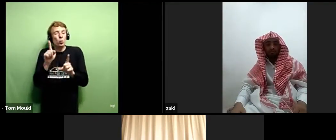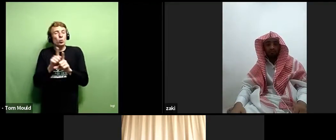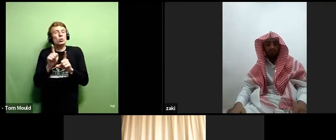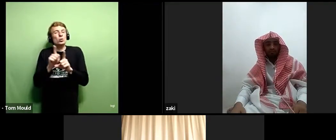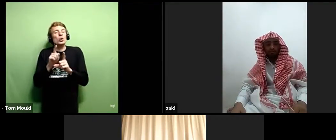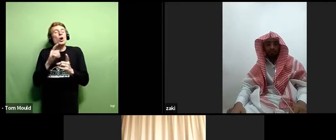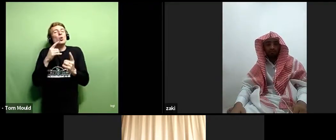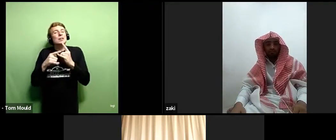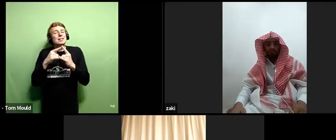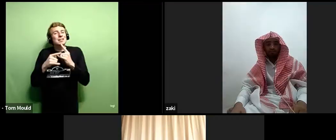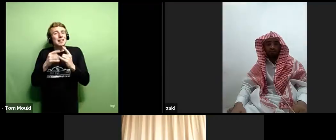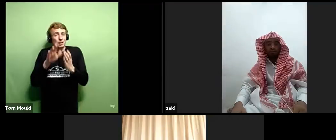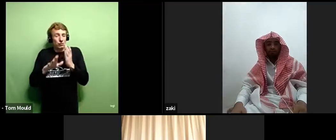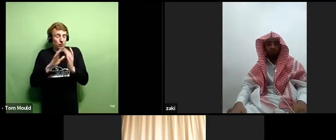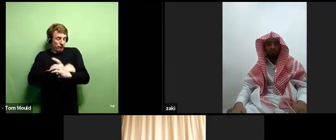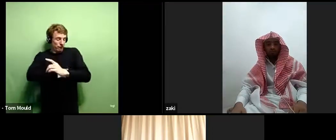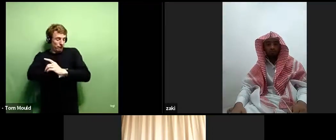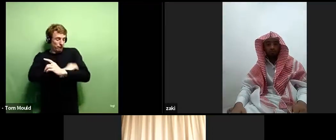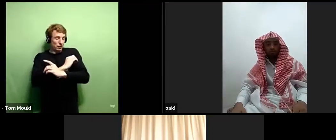until they make their intention.